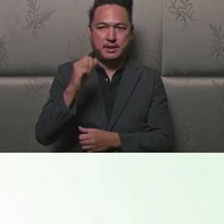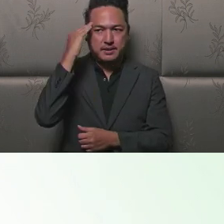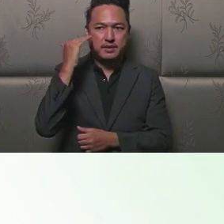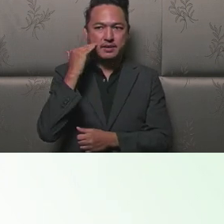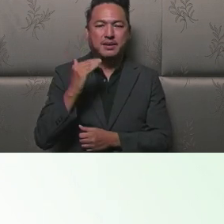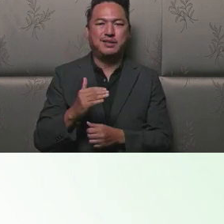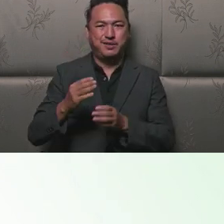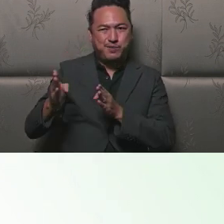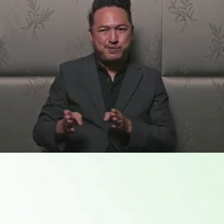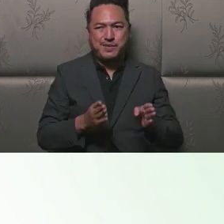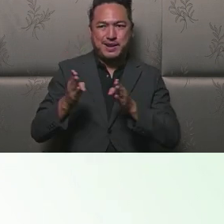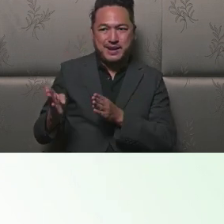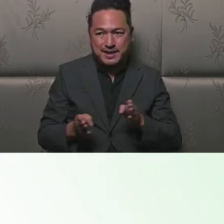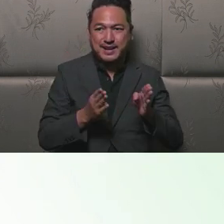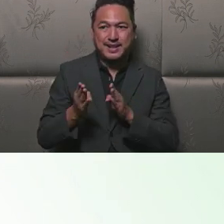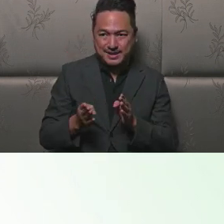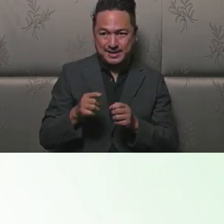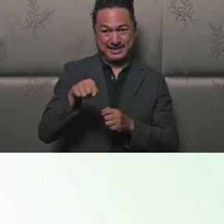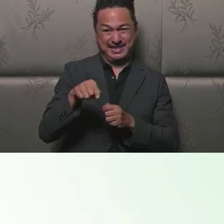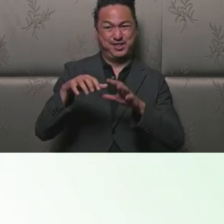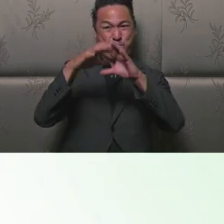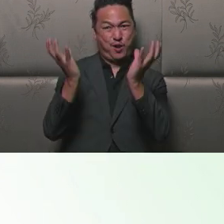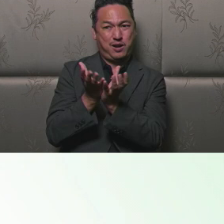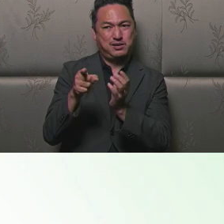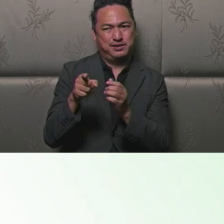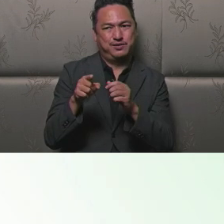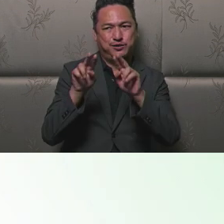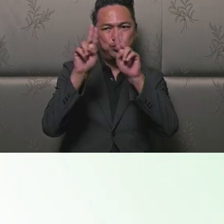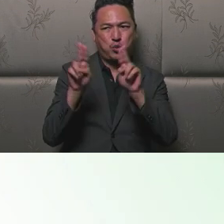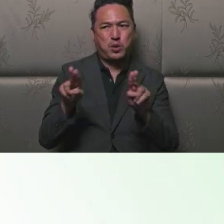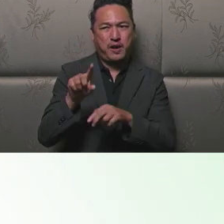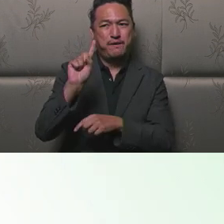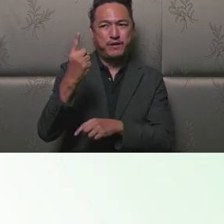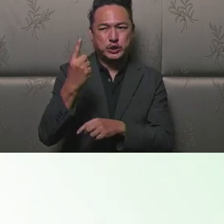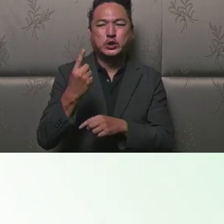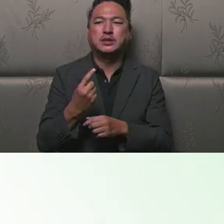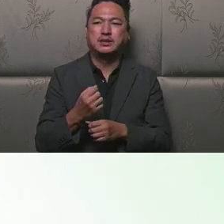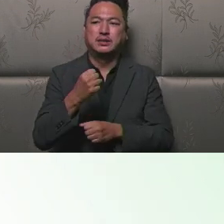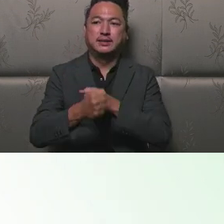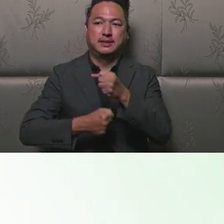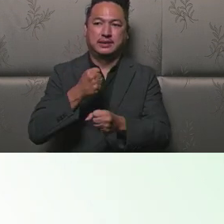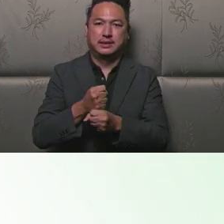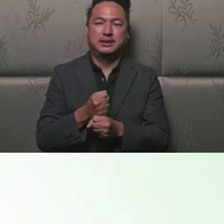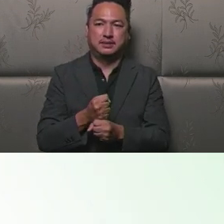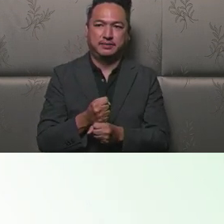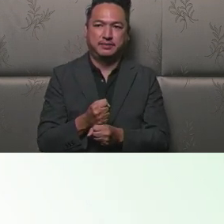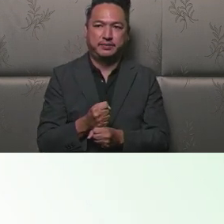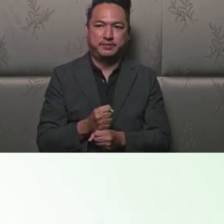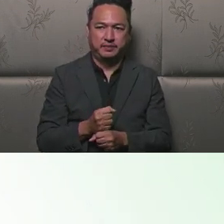So it's roughly almost going 30 years now. And the first degrees